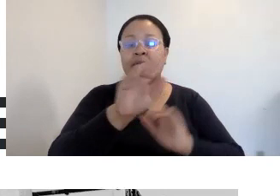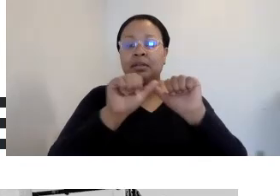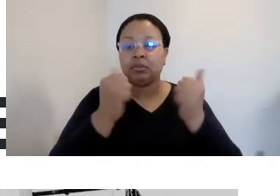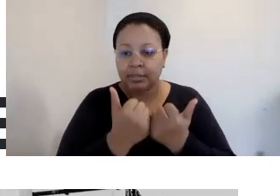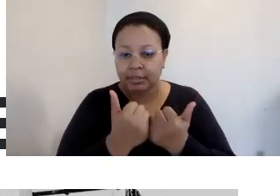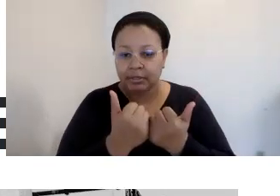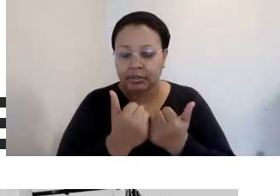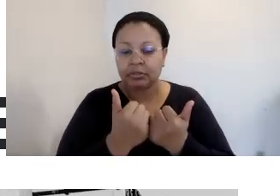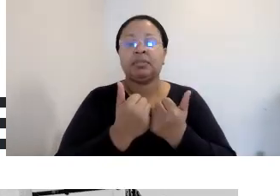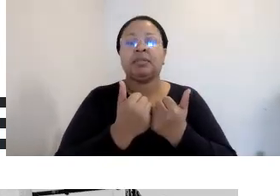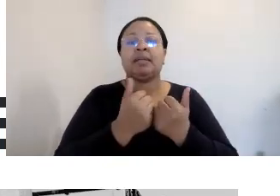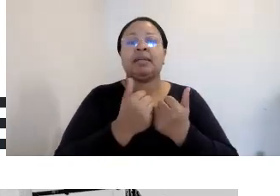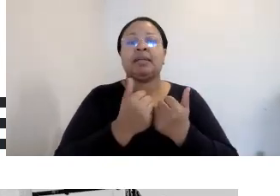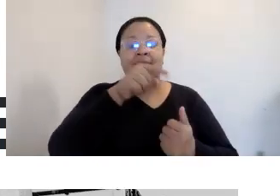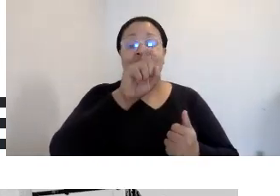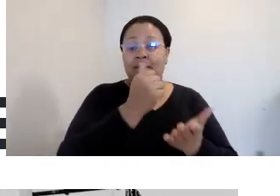citizens get employment.